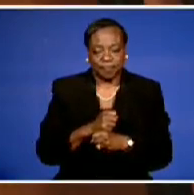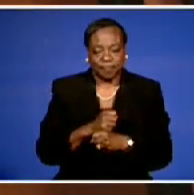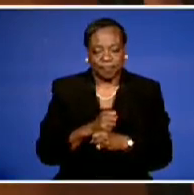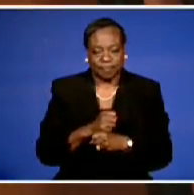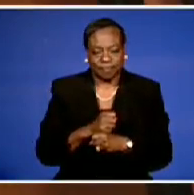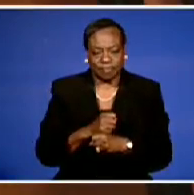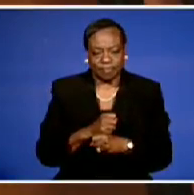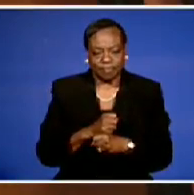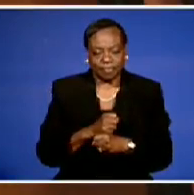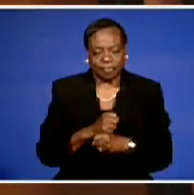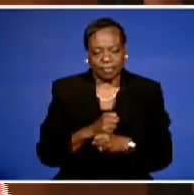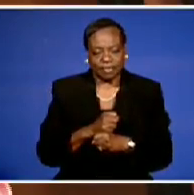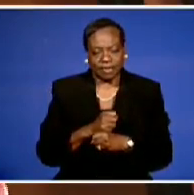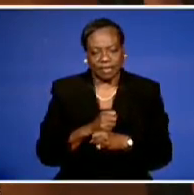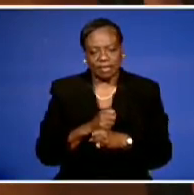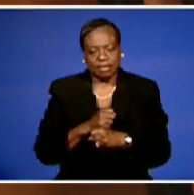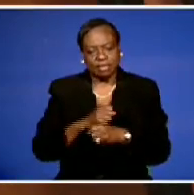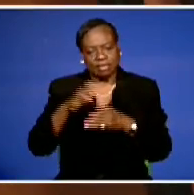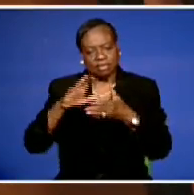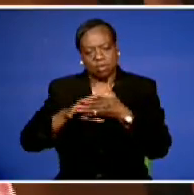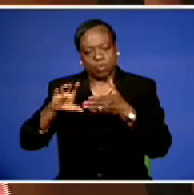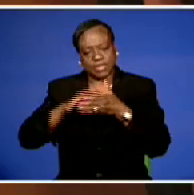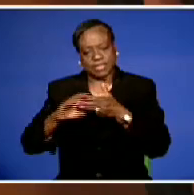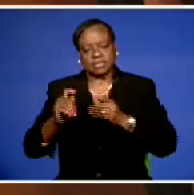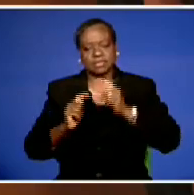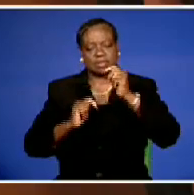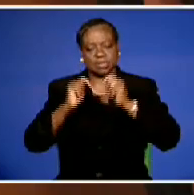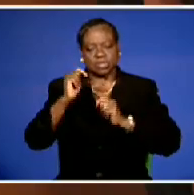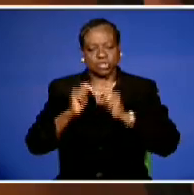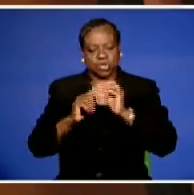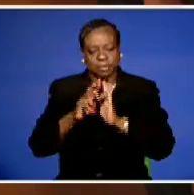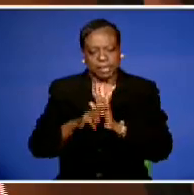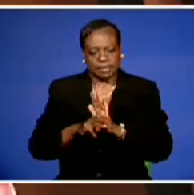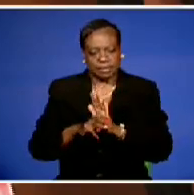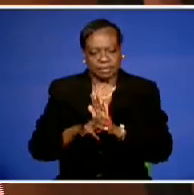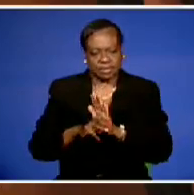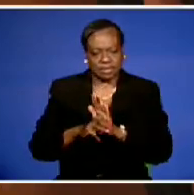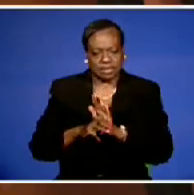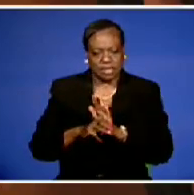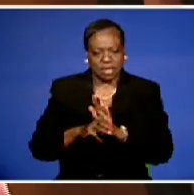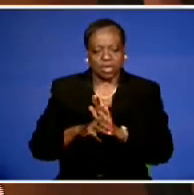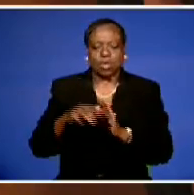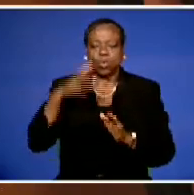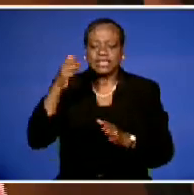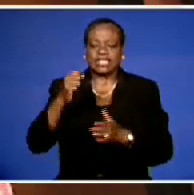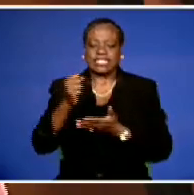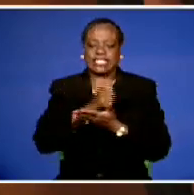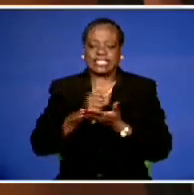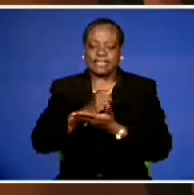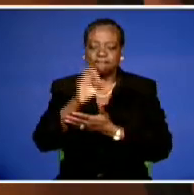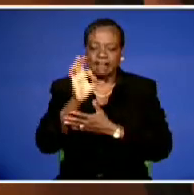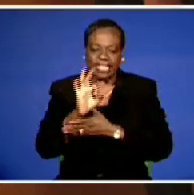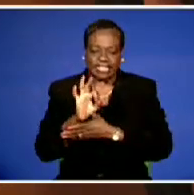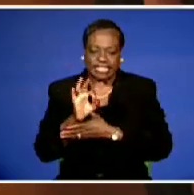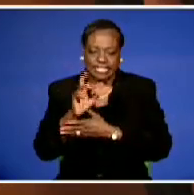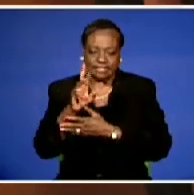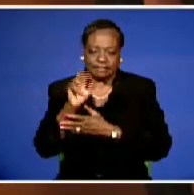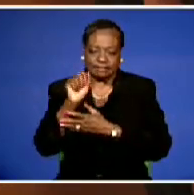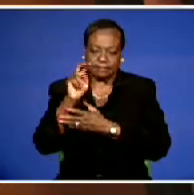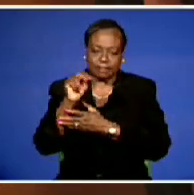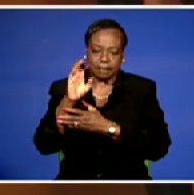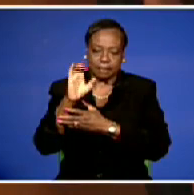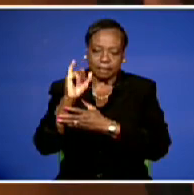the WHIST movement that take it out. Then it came to St. Francis. So, you